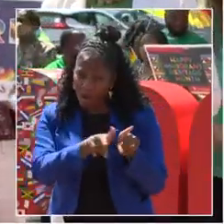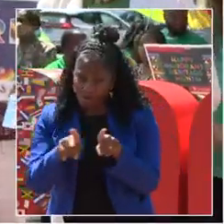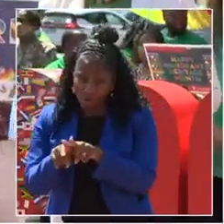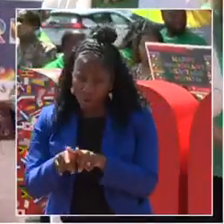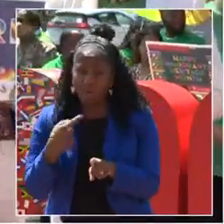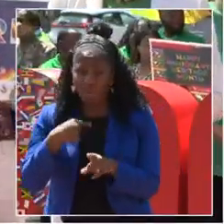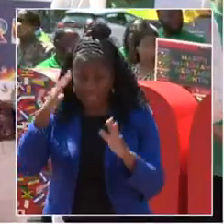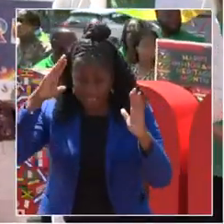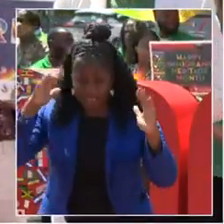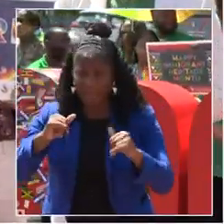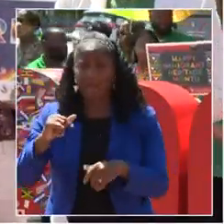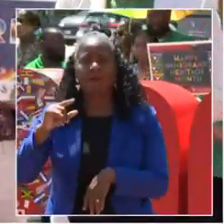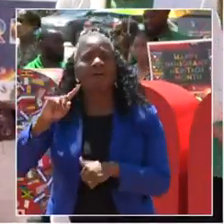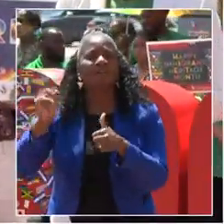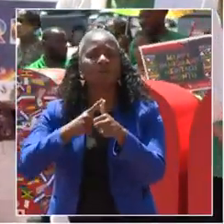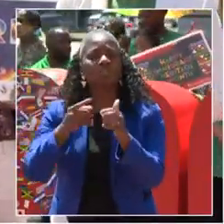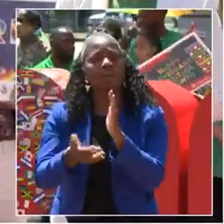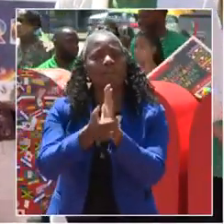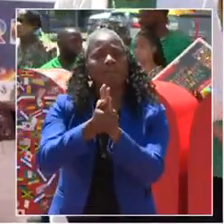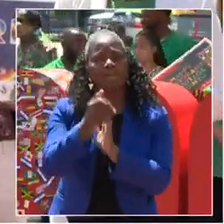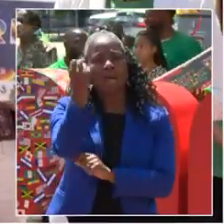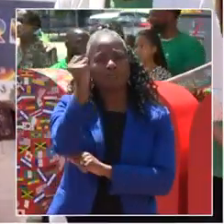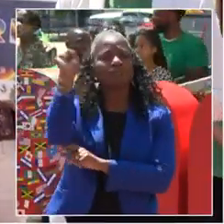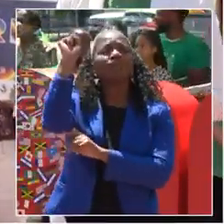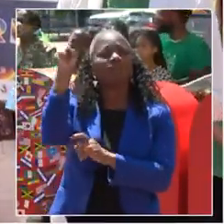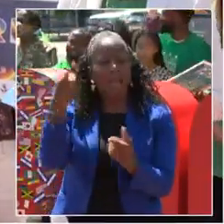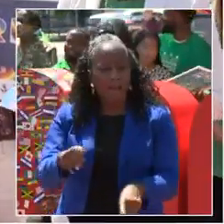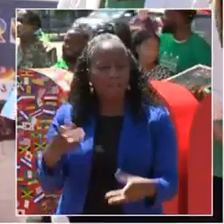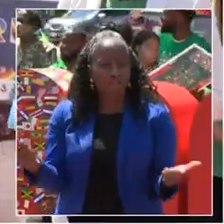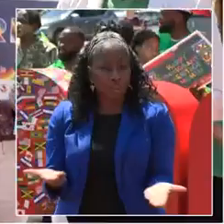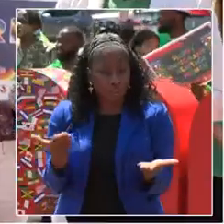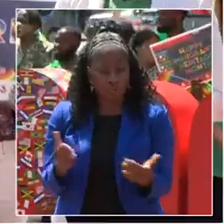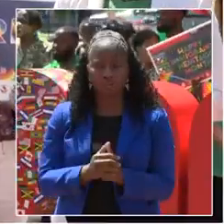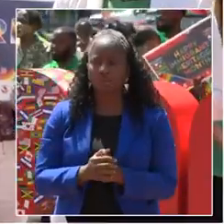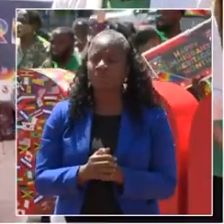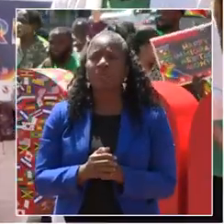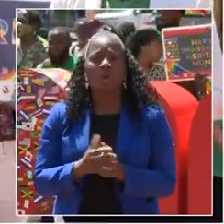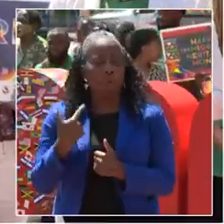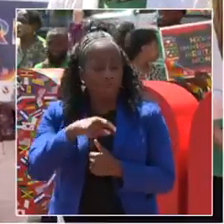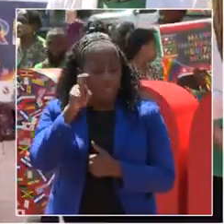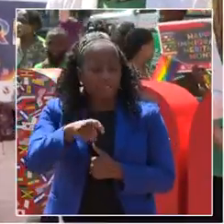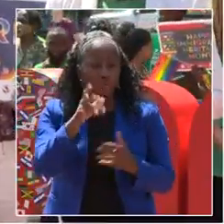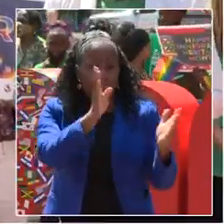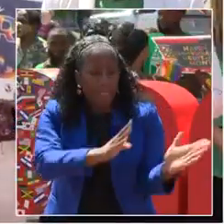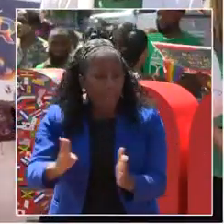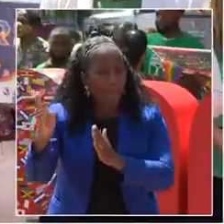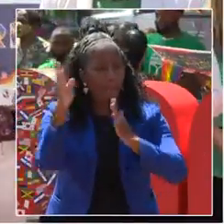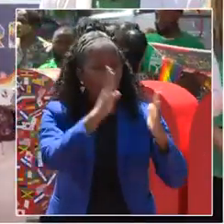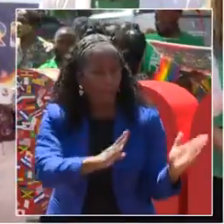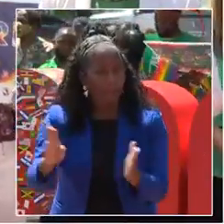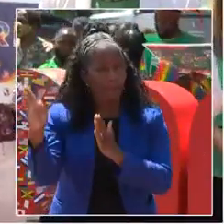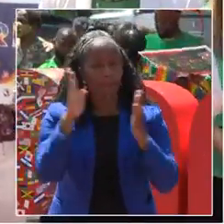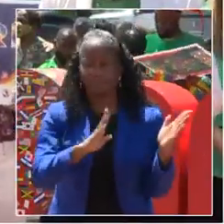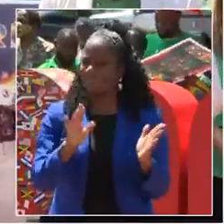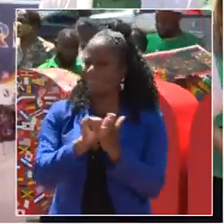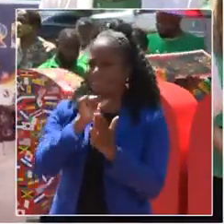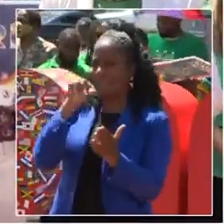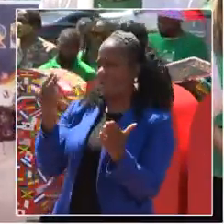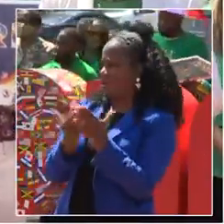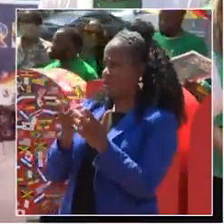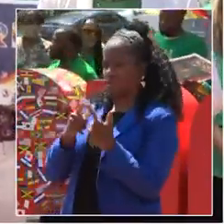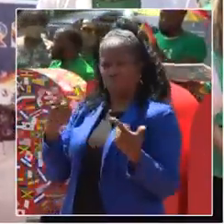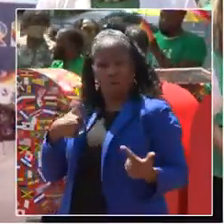First Amendment activities to take place. Multi-layered planning and coordination is nothing new to